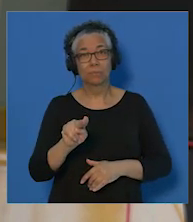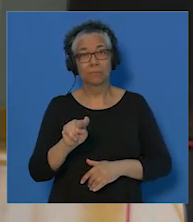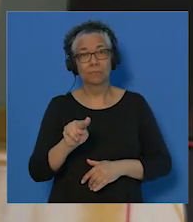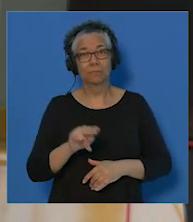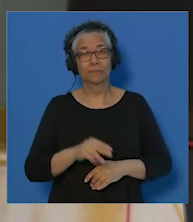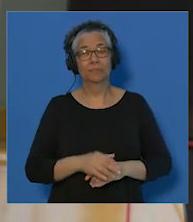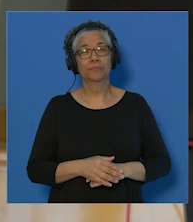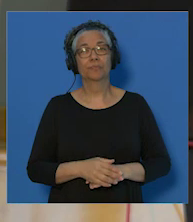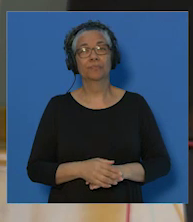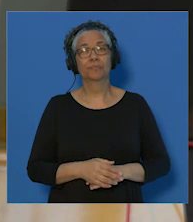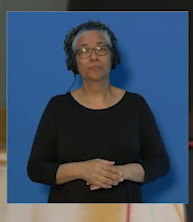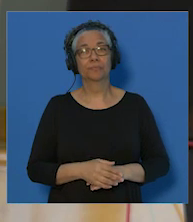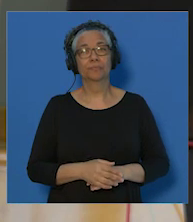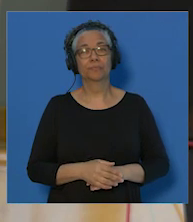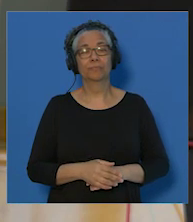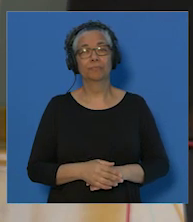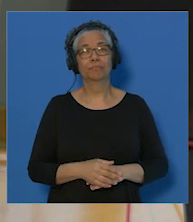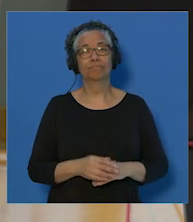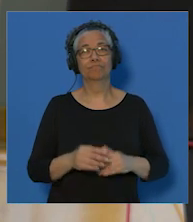and